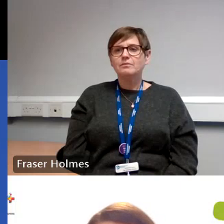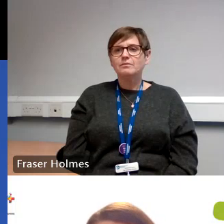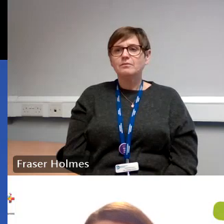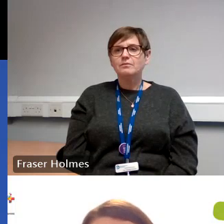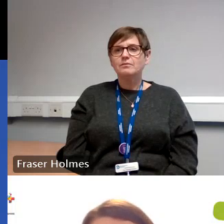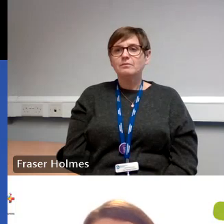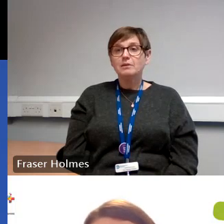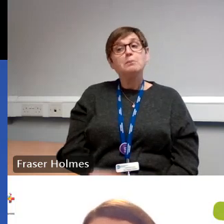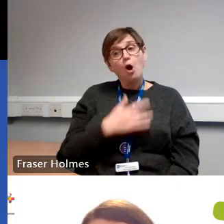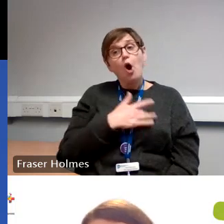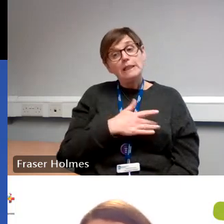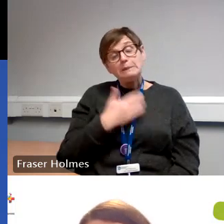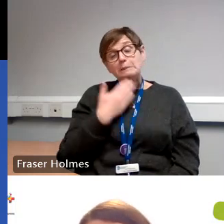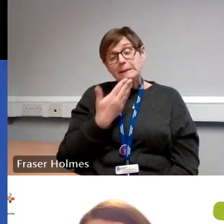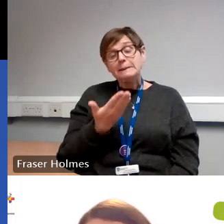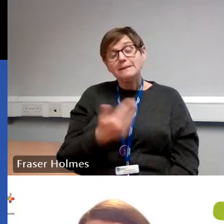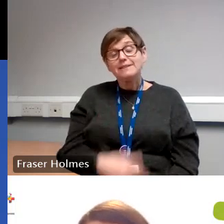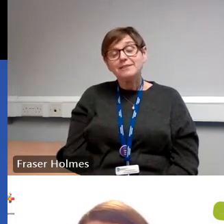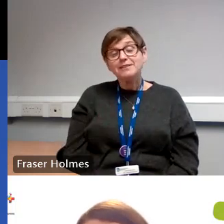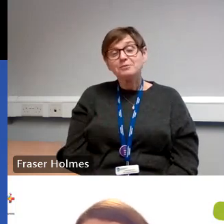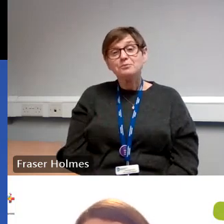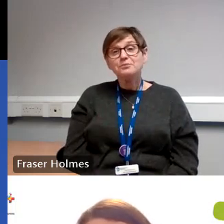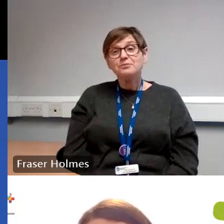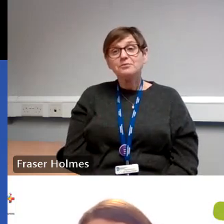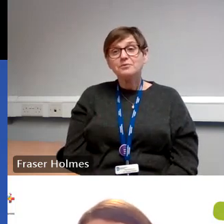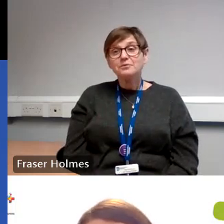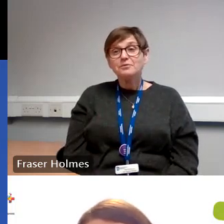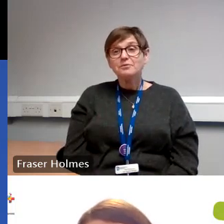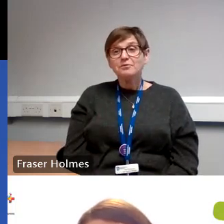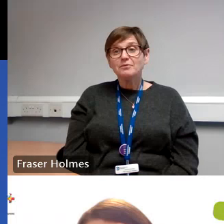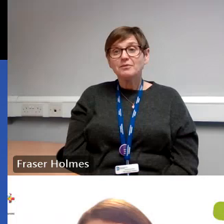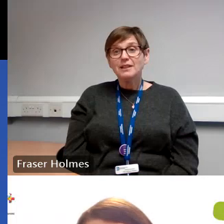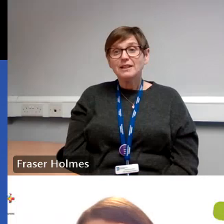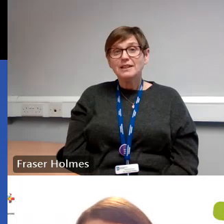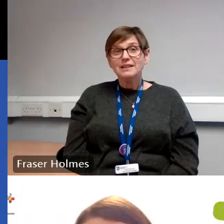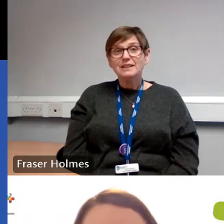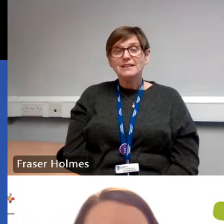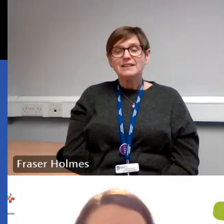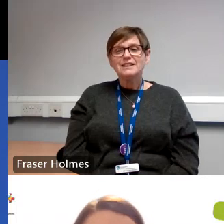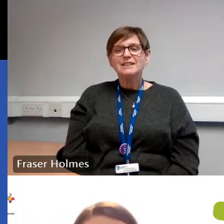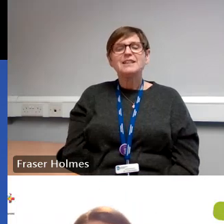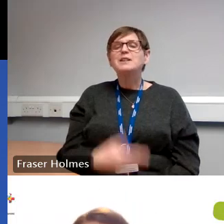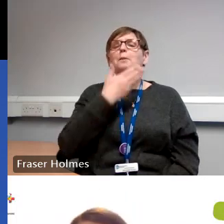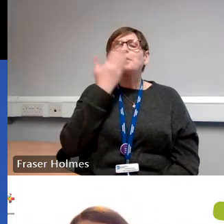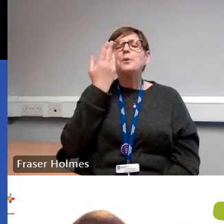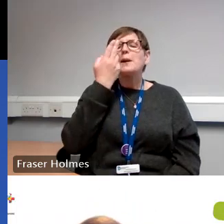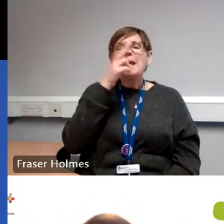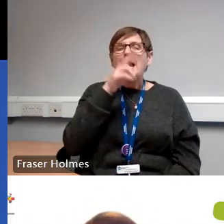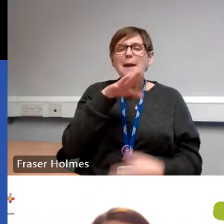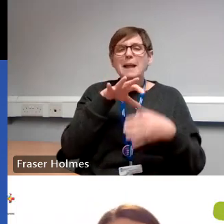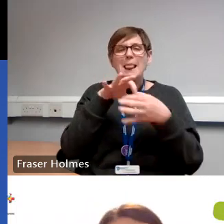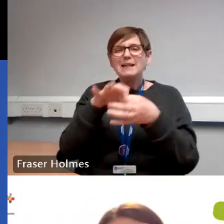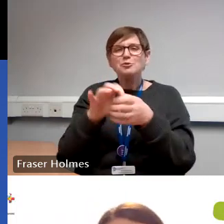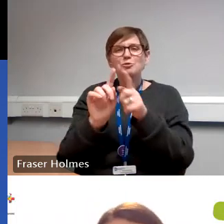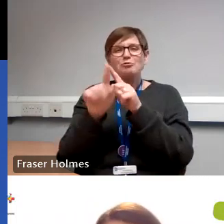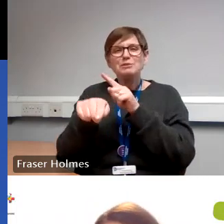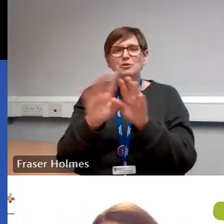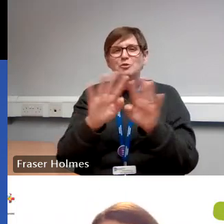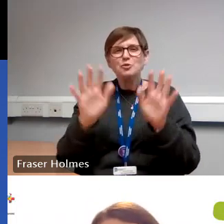Be honest. All results remain anonymous, by the way. Completely so anonymous. Don't